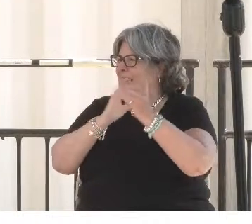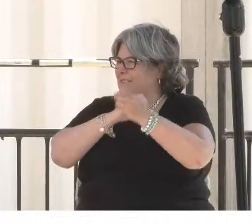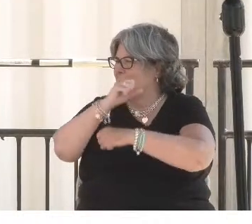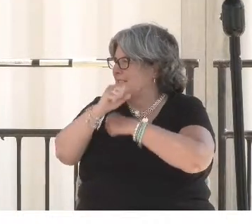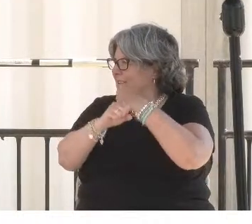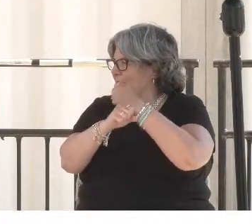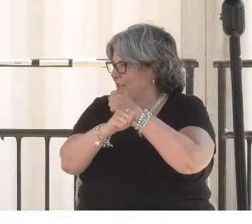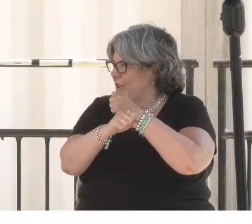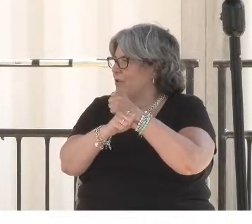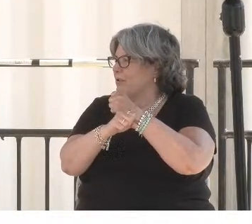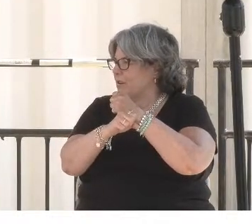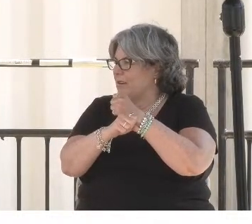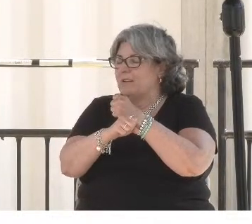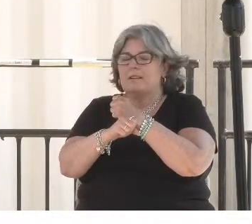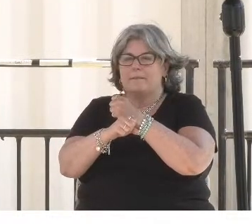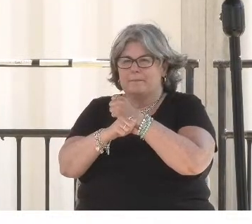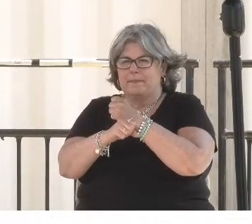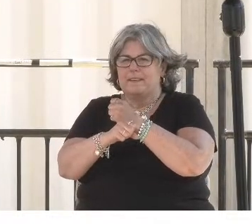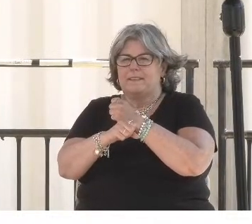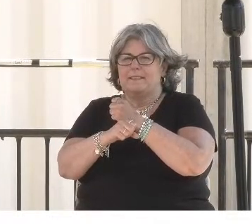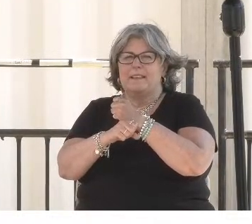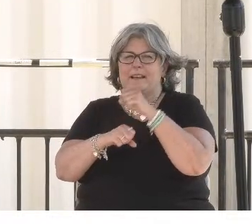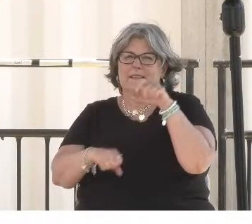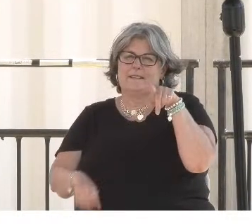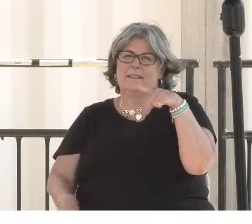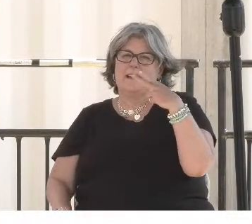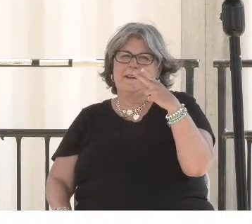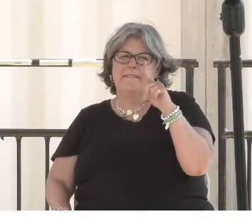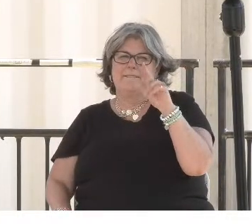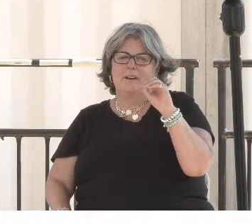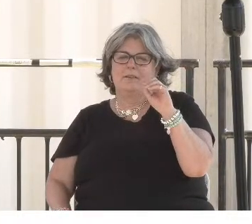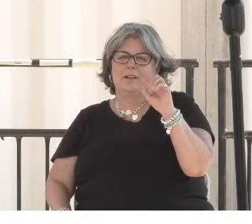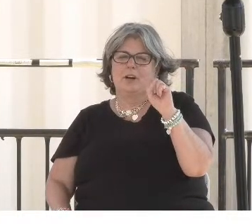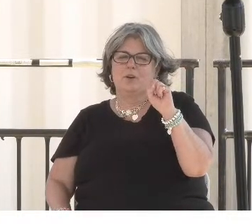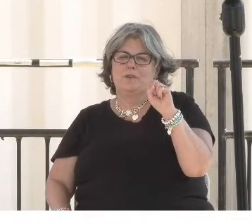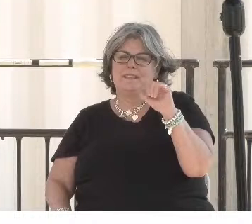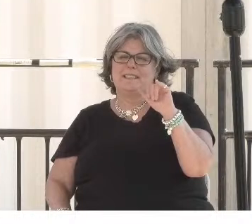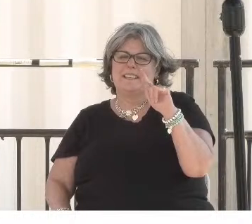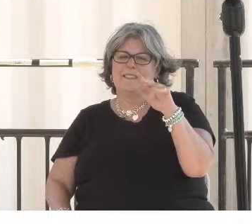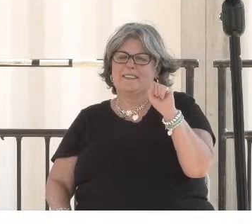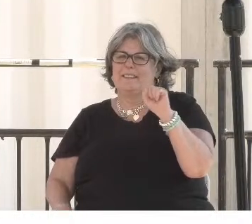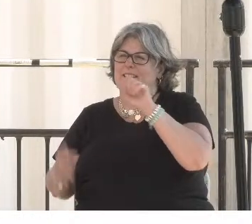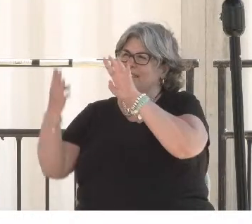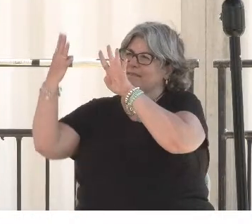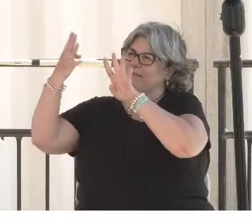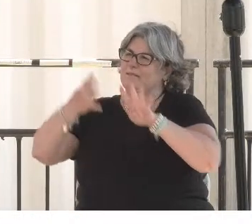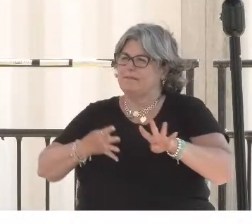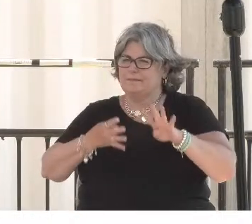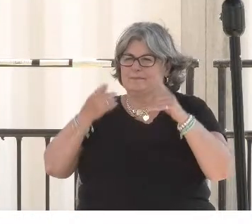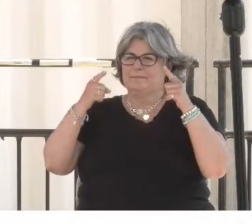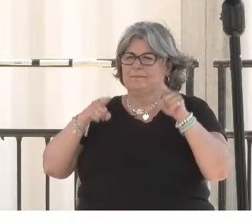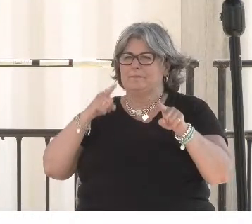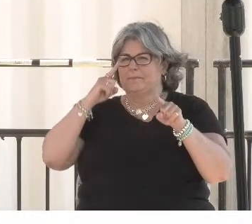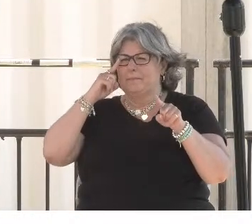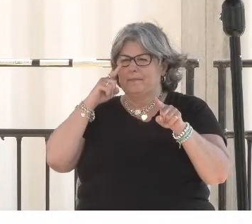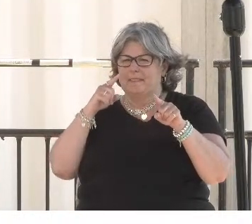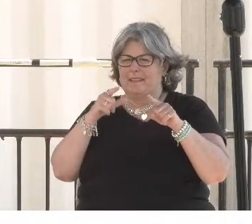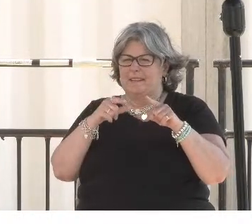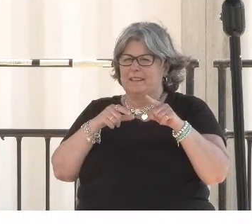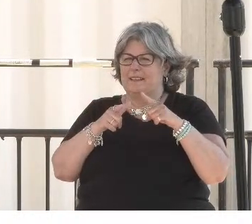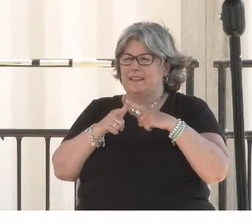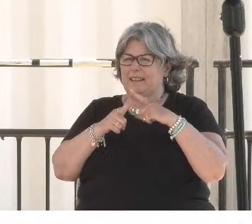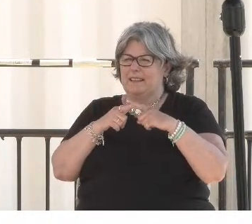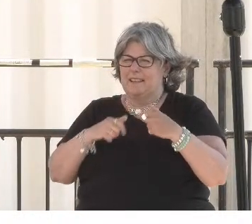that's when so much photosynthesis happens, and that's when so much carbon is drawn down as a result, feeding that microbial